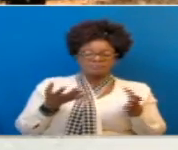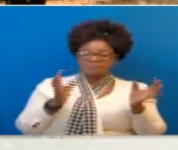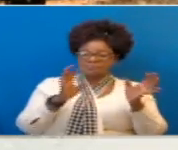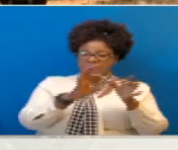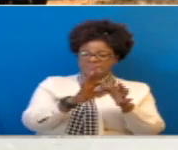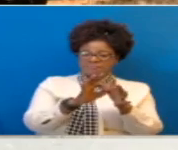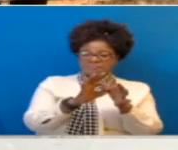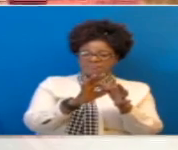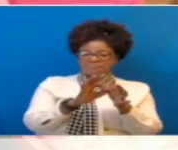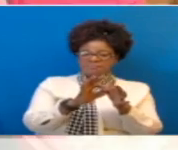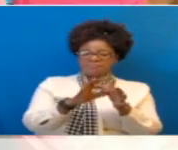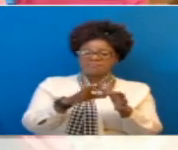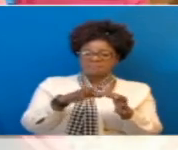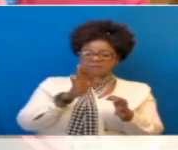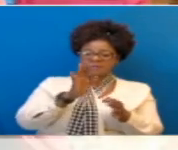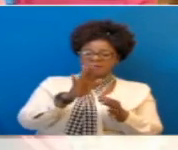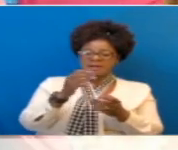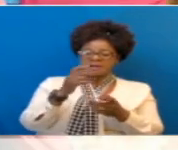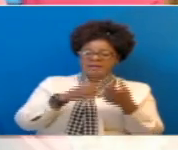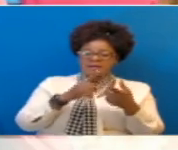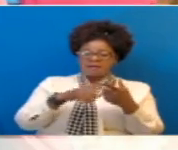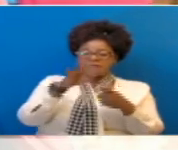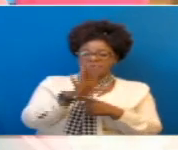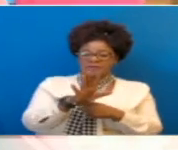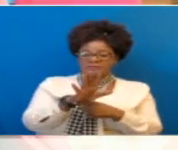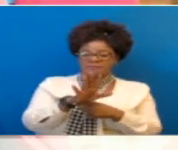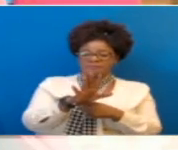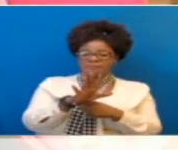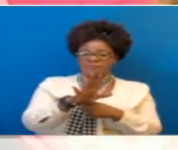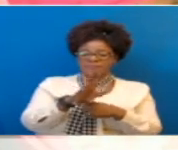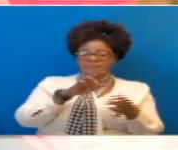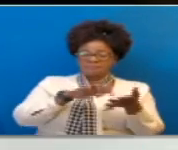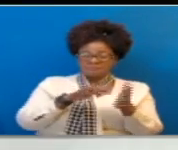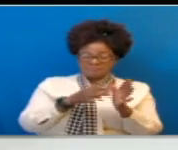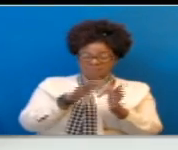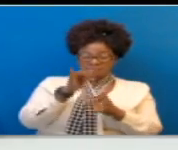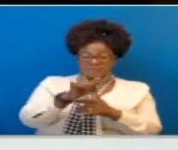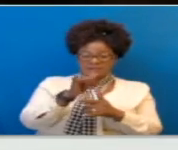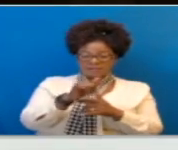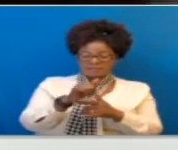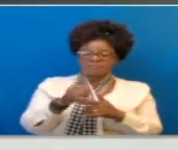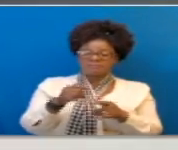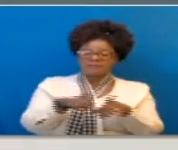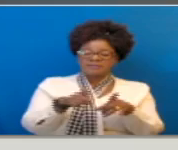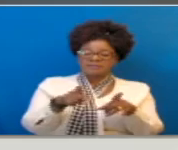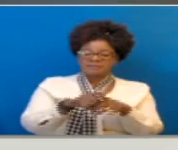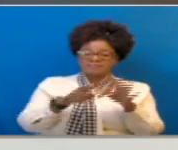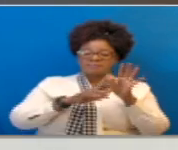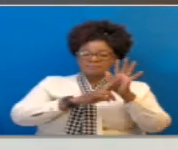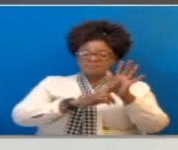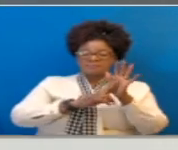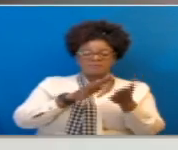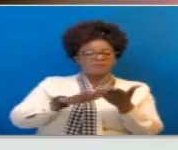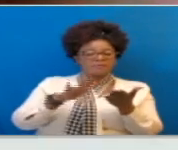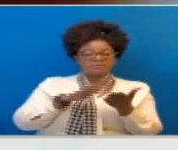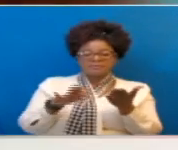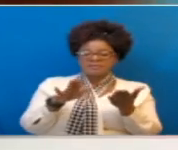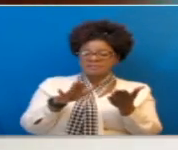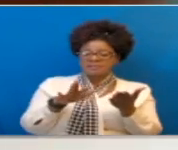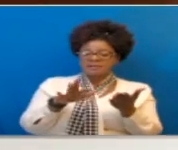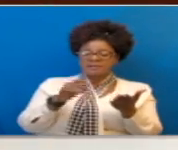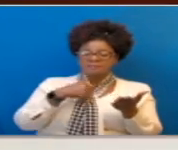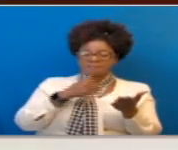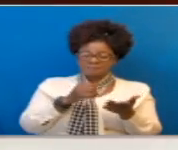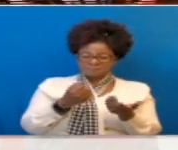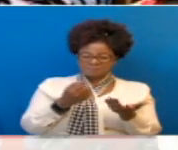her mother the first time in 5 years. Tears in such a case are cherished as they represent forgiveness and a new beginning. She